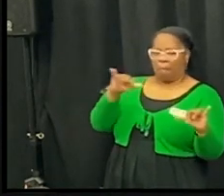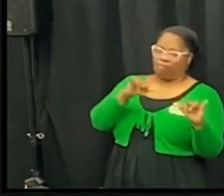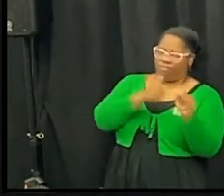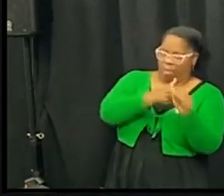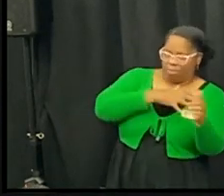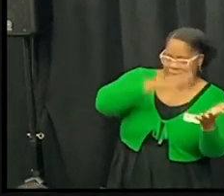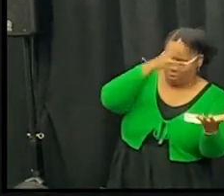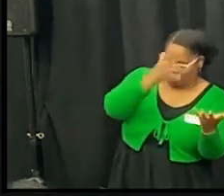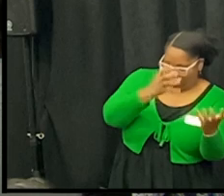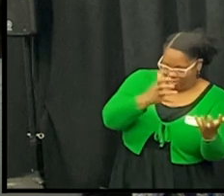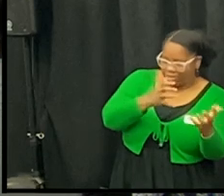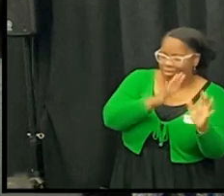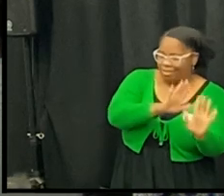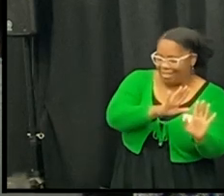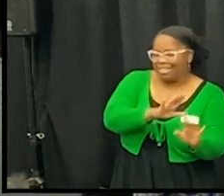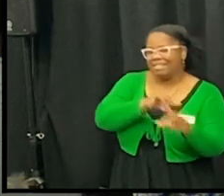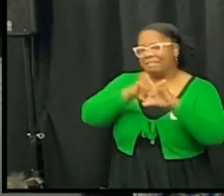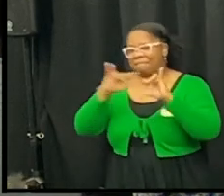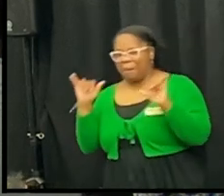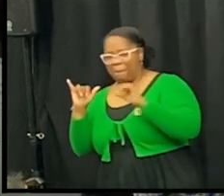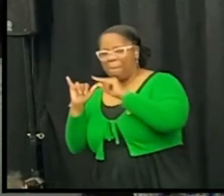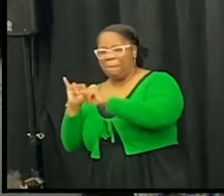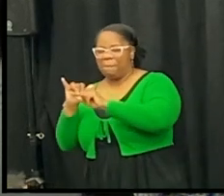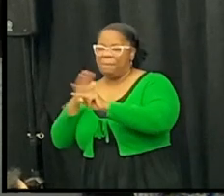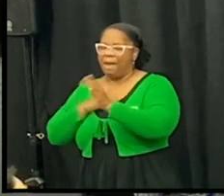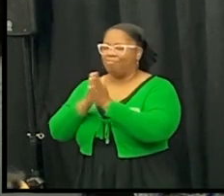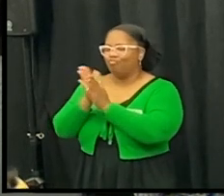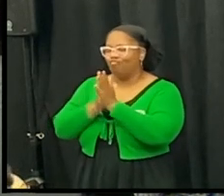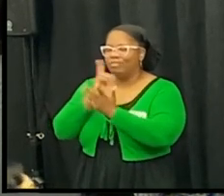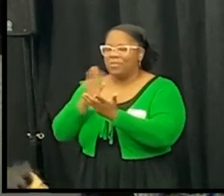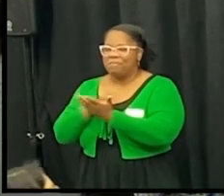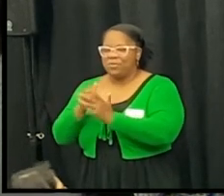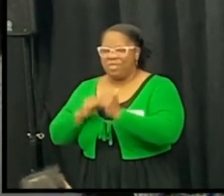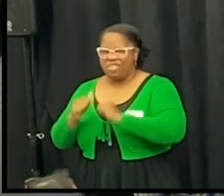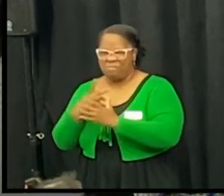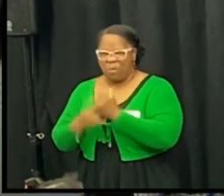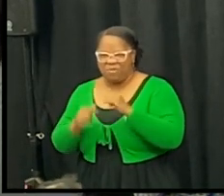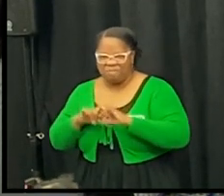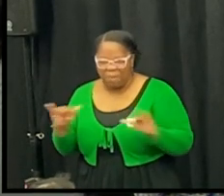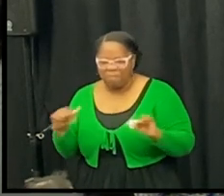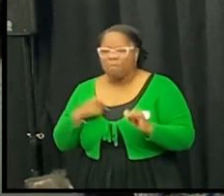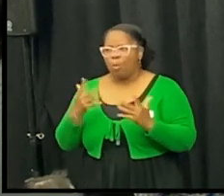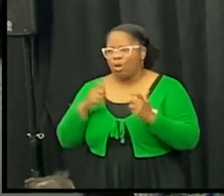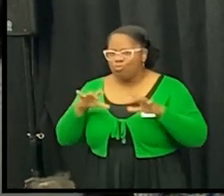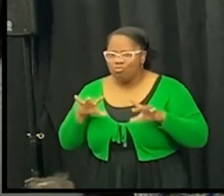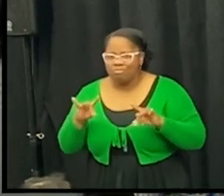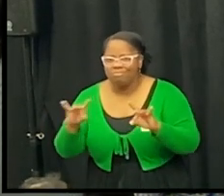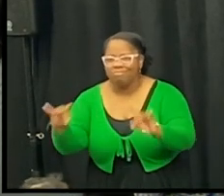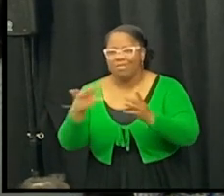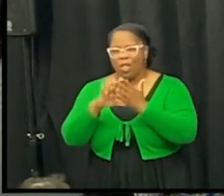parents, and also my passion for musical theater, and I wanted to learn the craft.